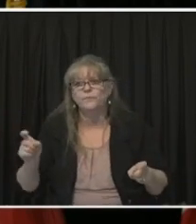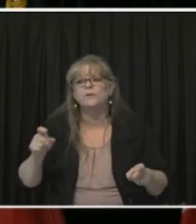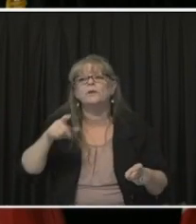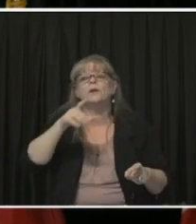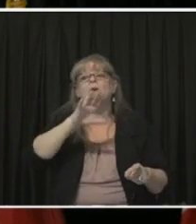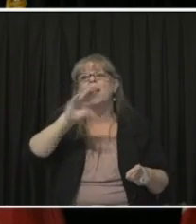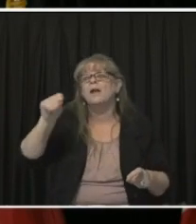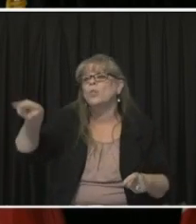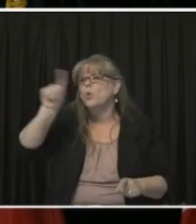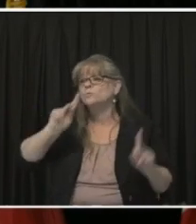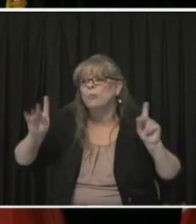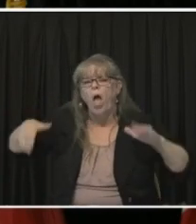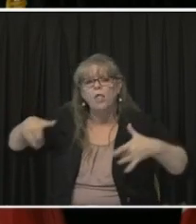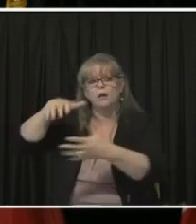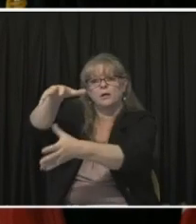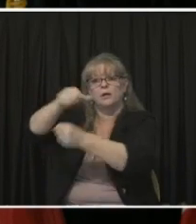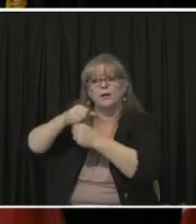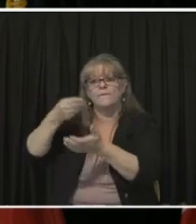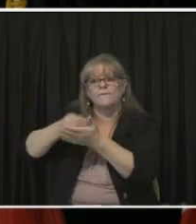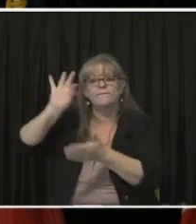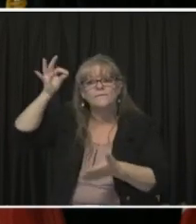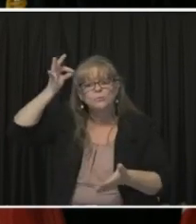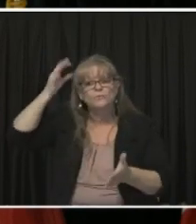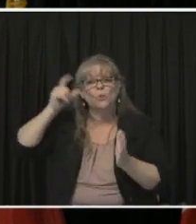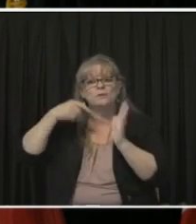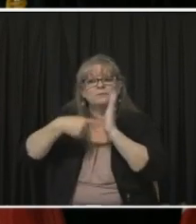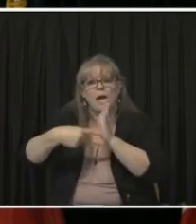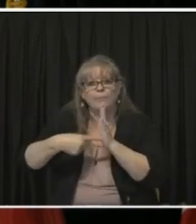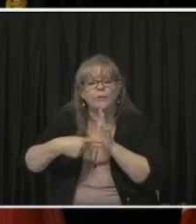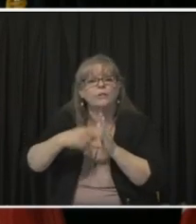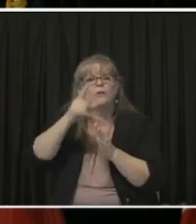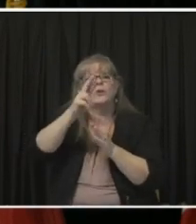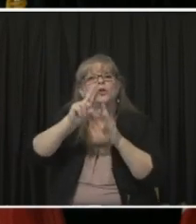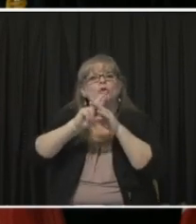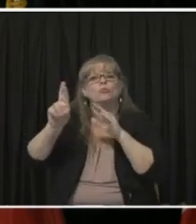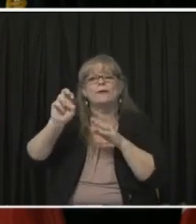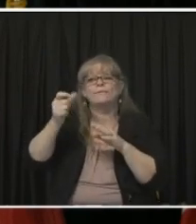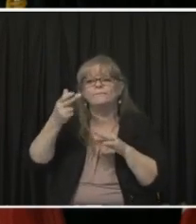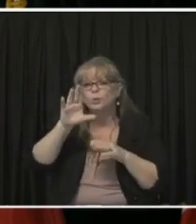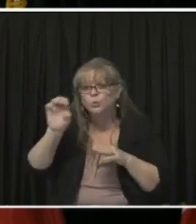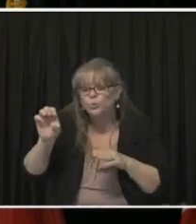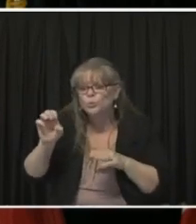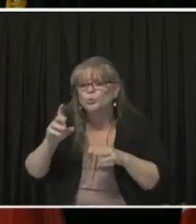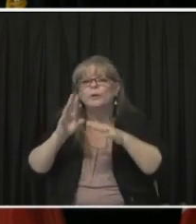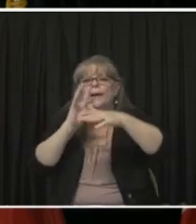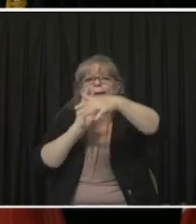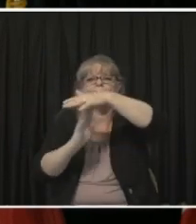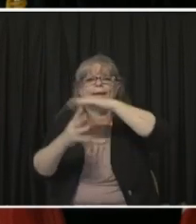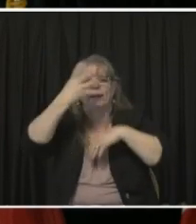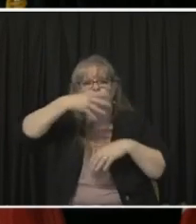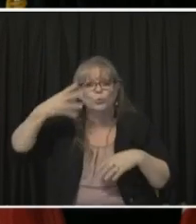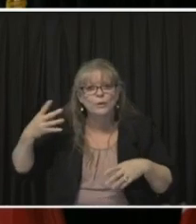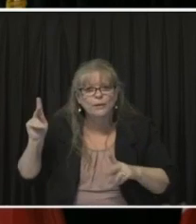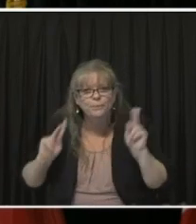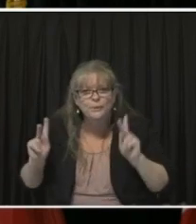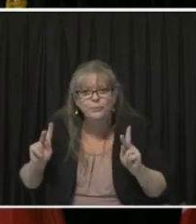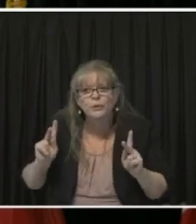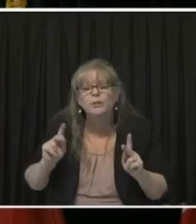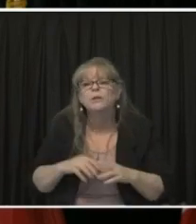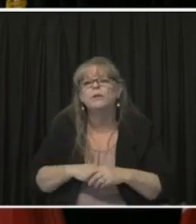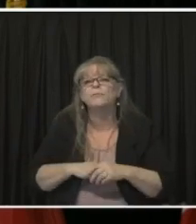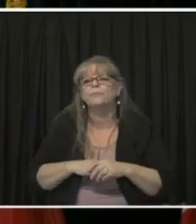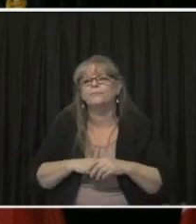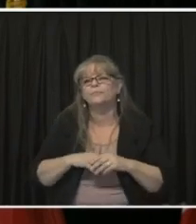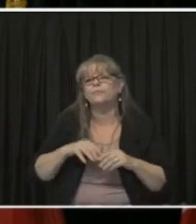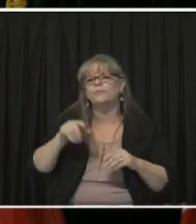our refugee and immigrant communities. In a Colorado for All, we know that both as a public health necessity as well as an